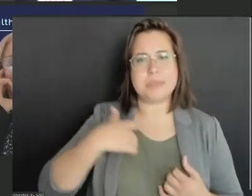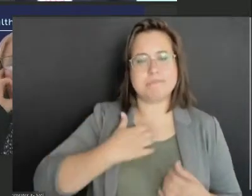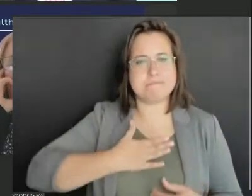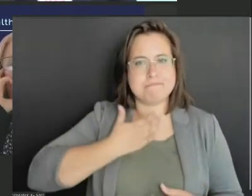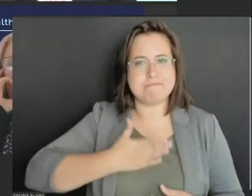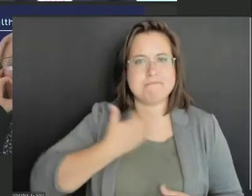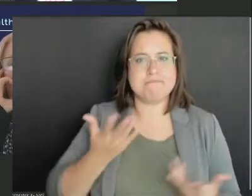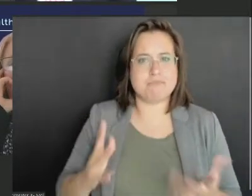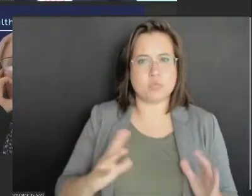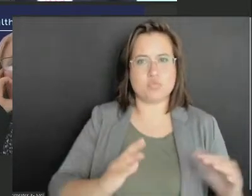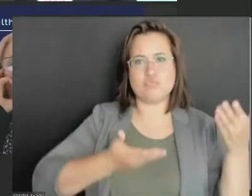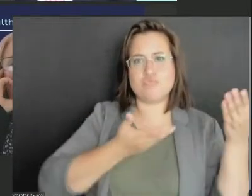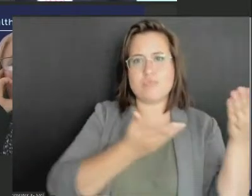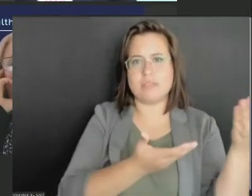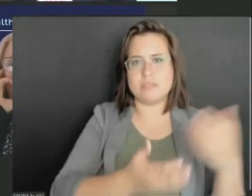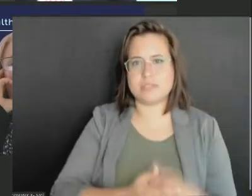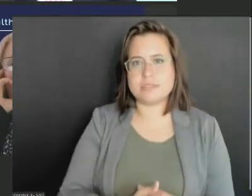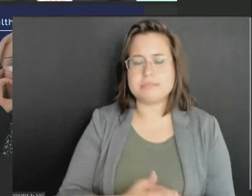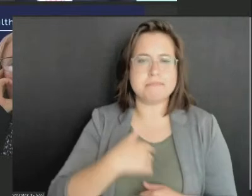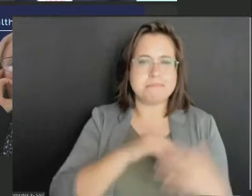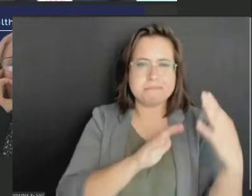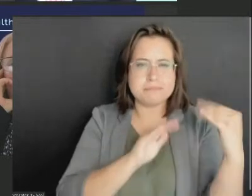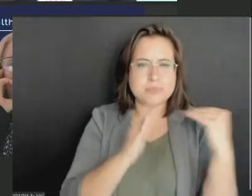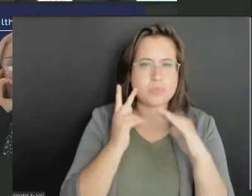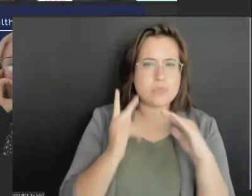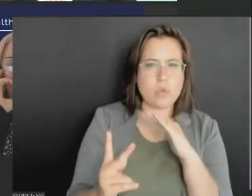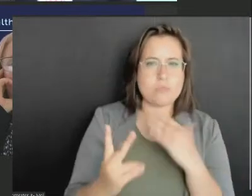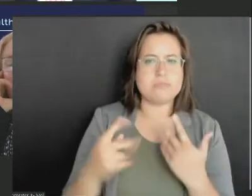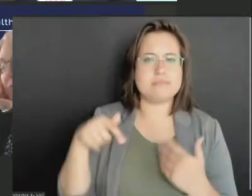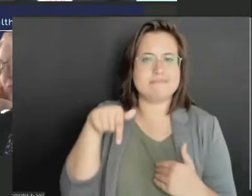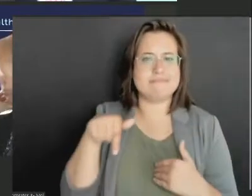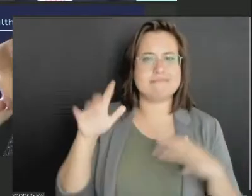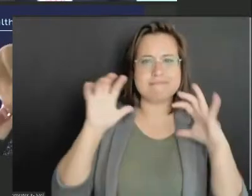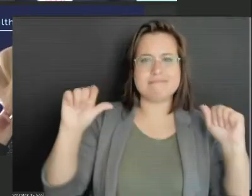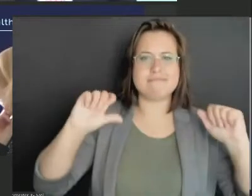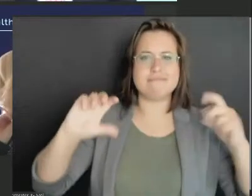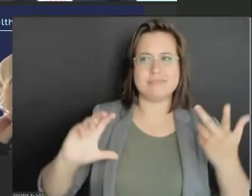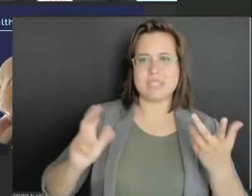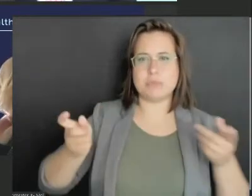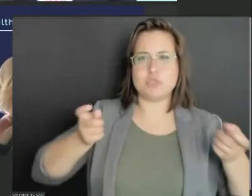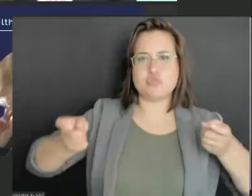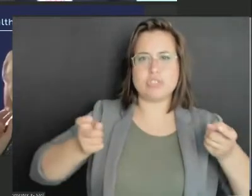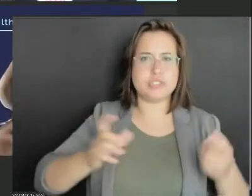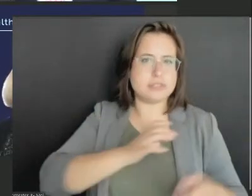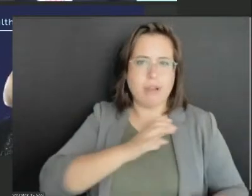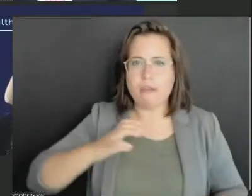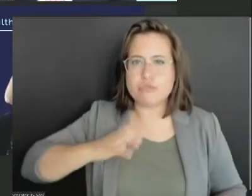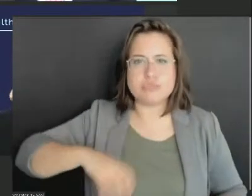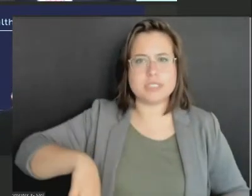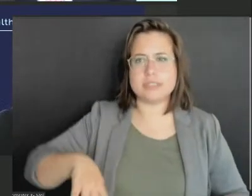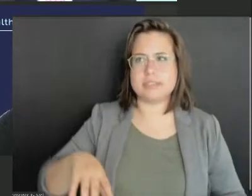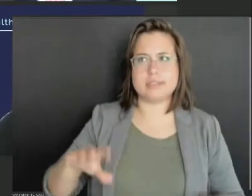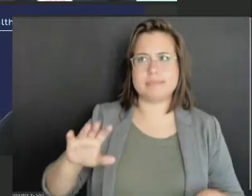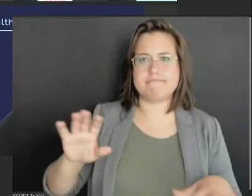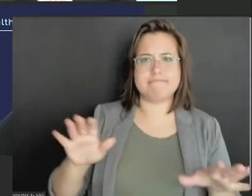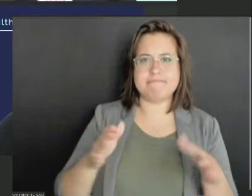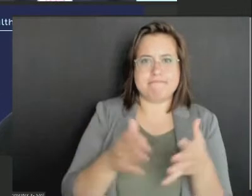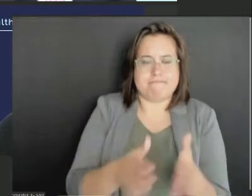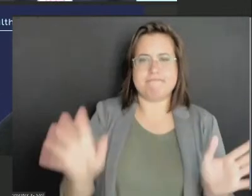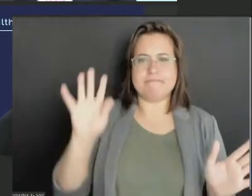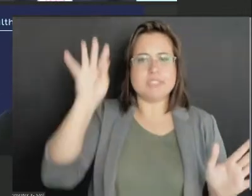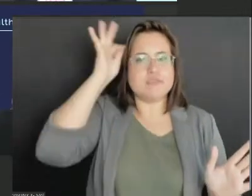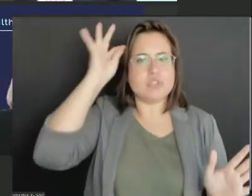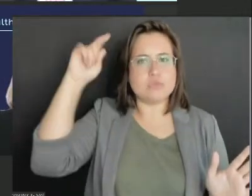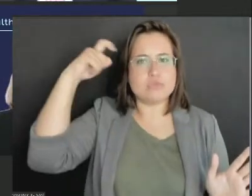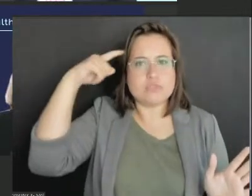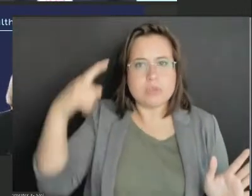these recommendations. And it is my hope that this administration and Congress and the rest of the federal government will take these recommendations as